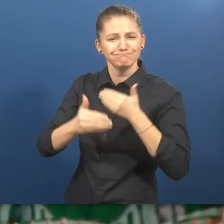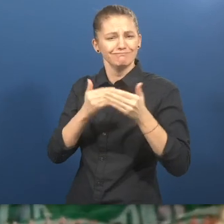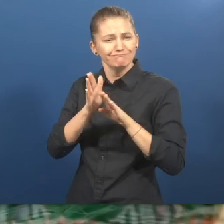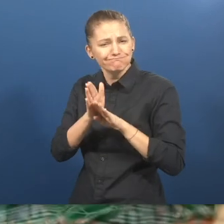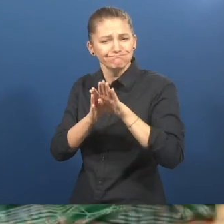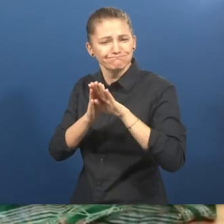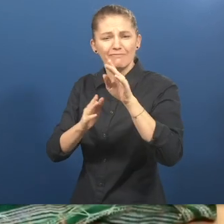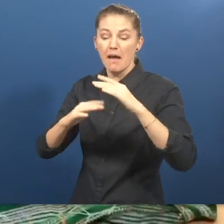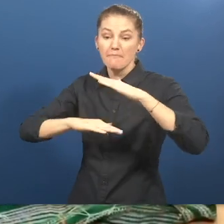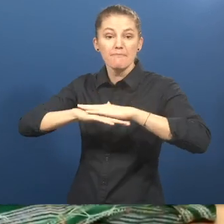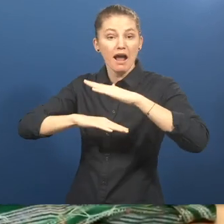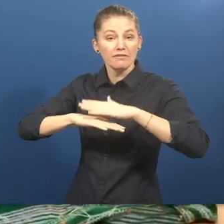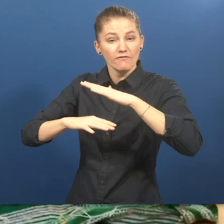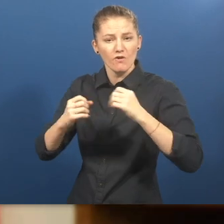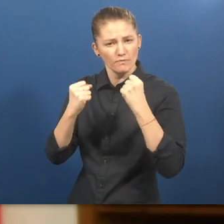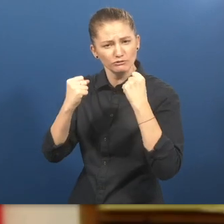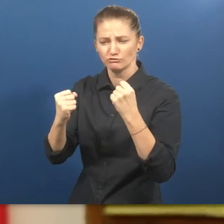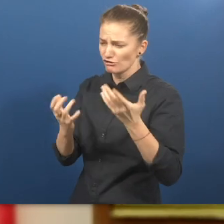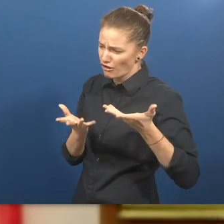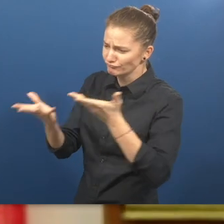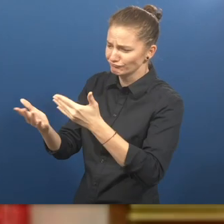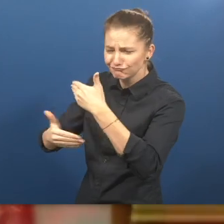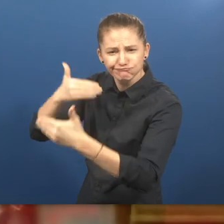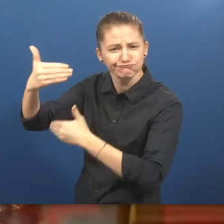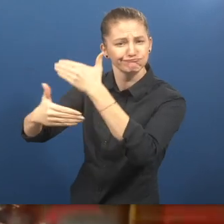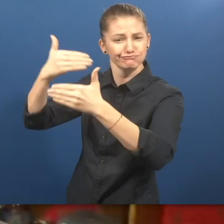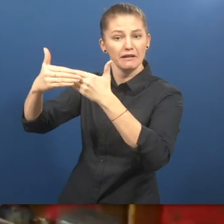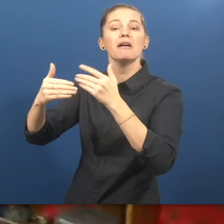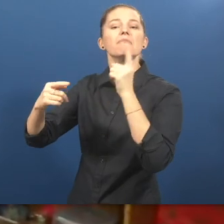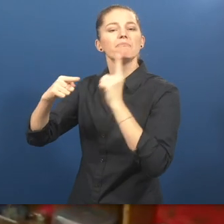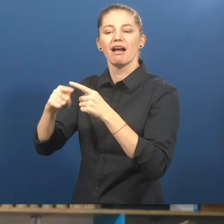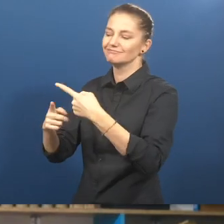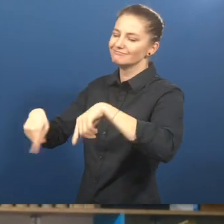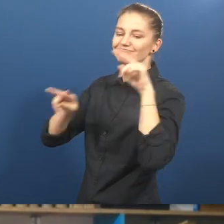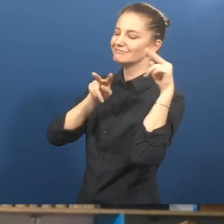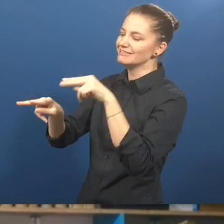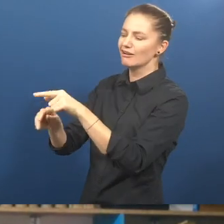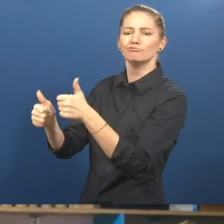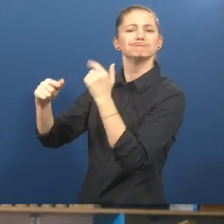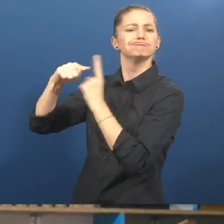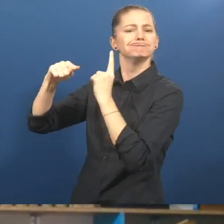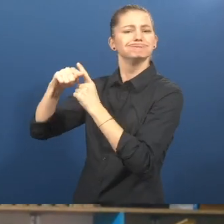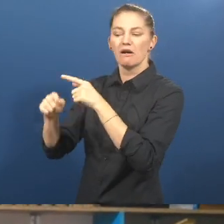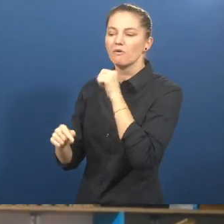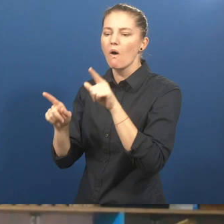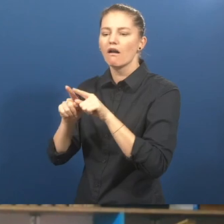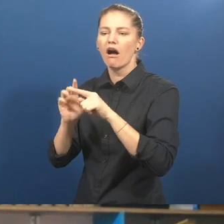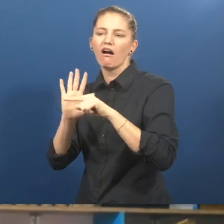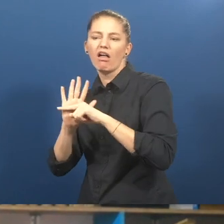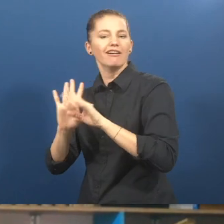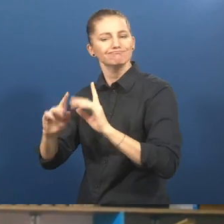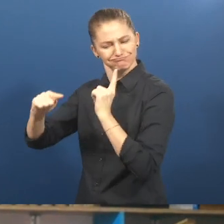create, develop, and sustain a strong platform for them so that they can remain an asset, not a